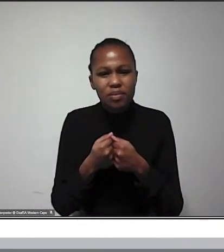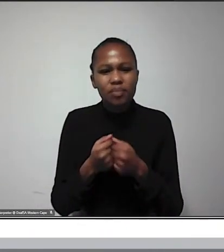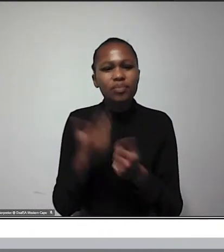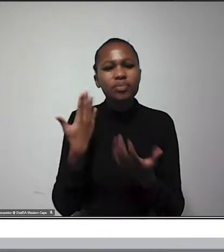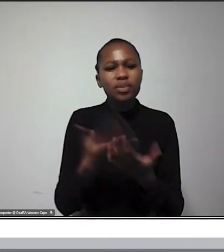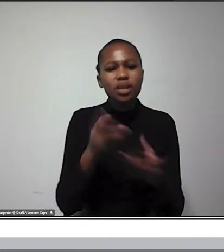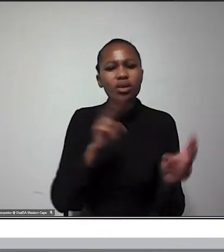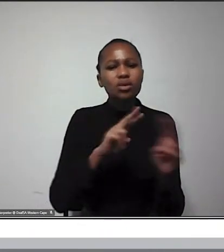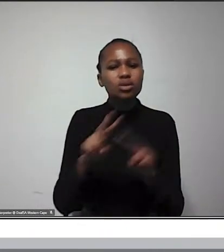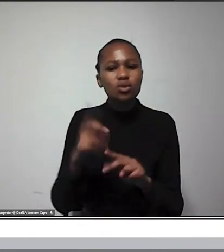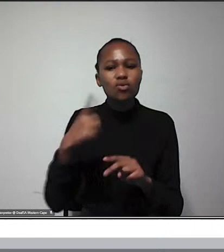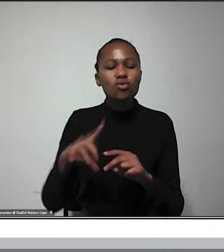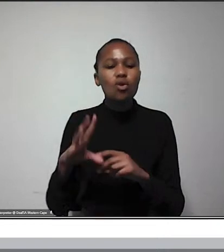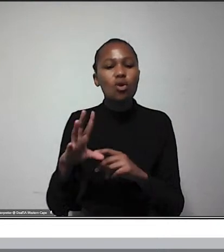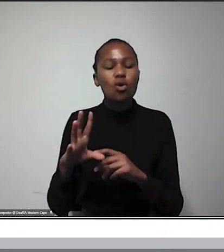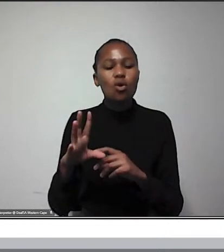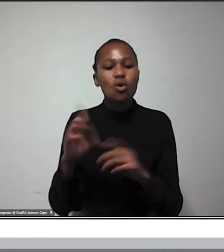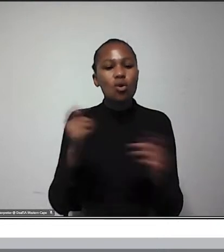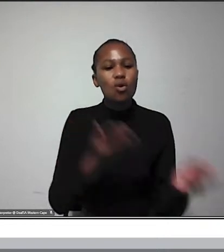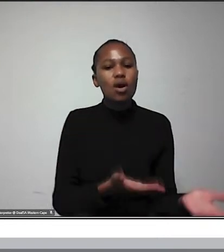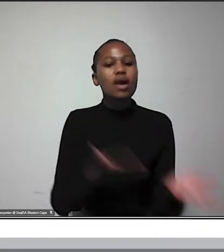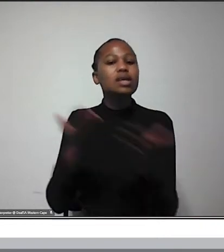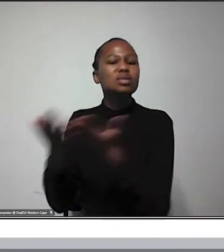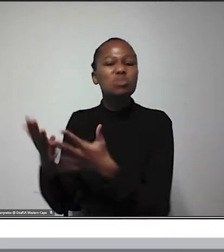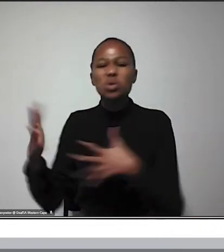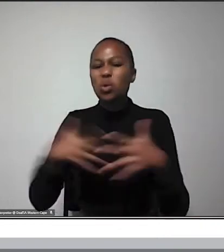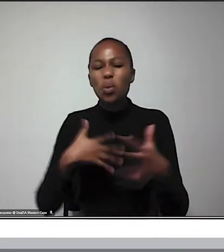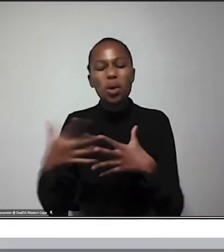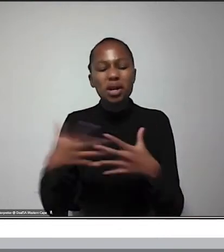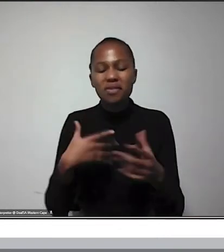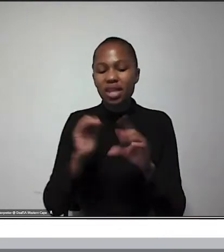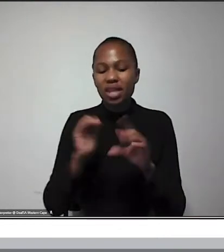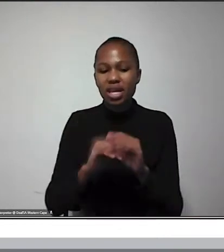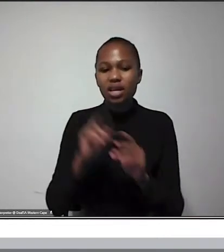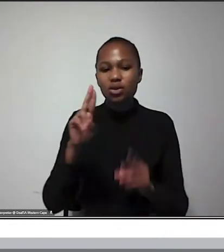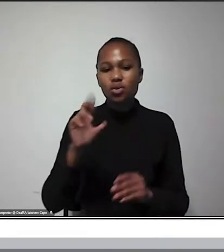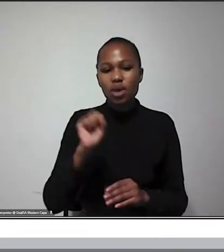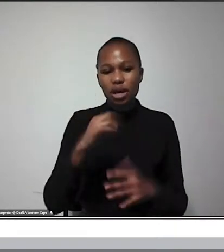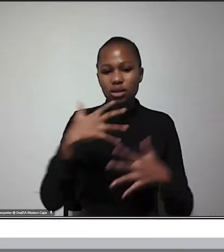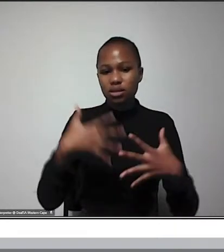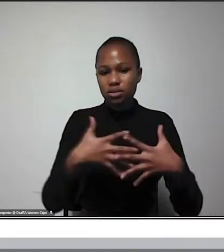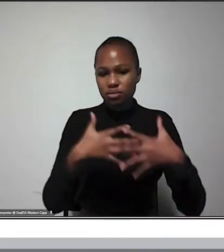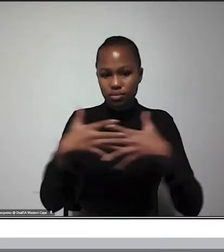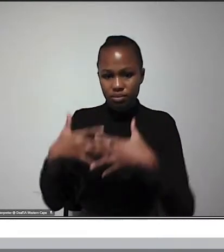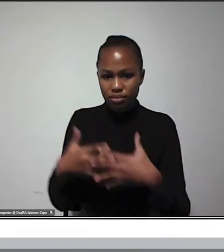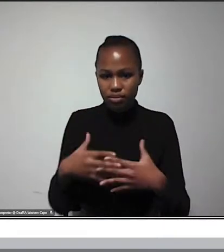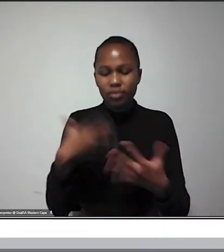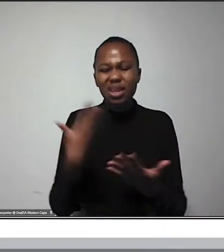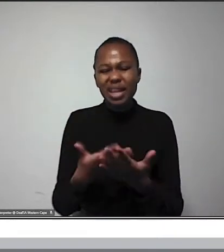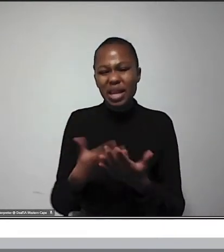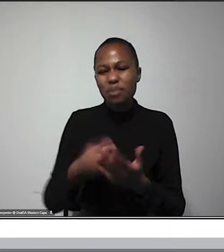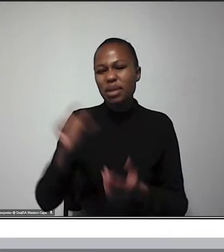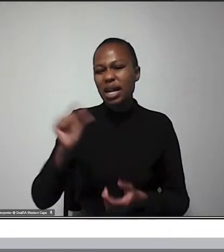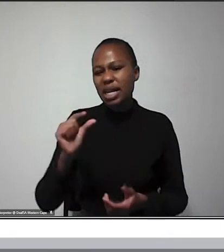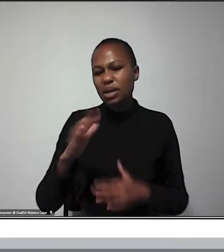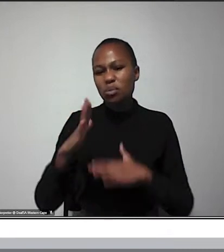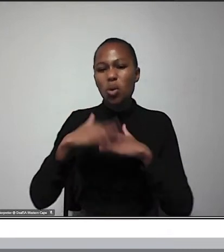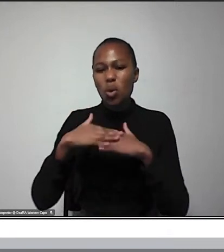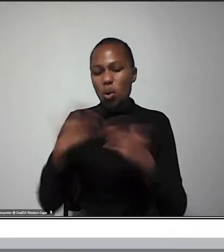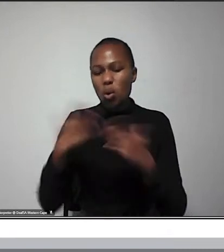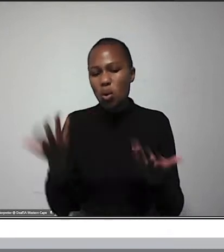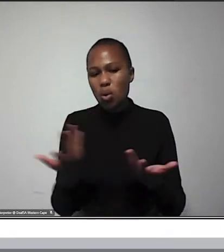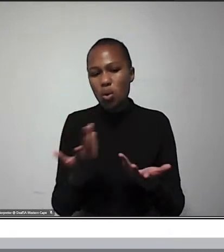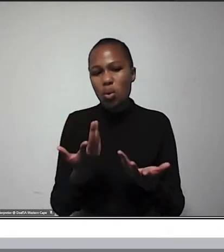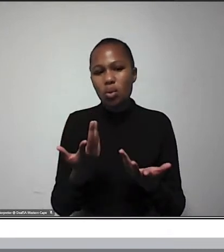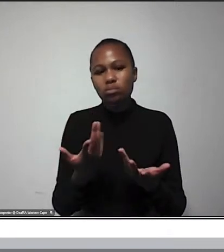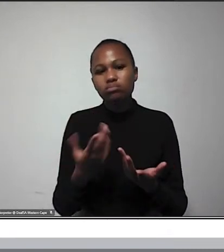every export for every export into the US, you'll pay a little bit more. In some cases, it's a little